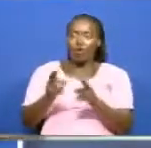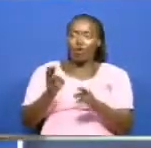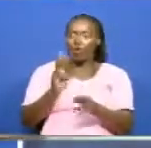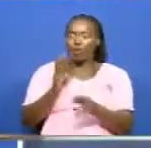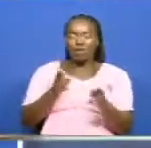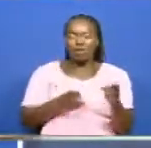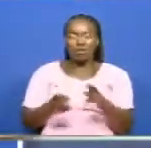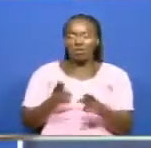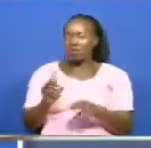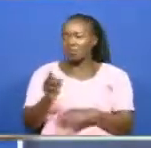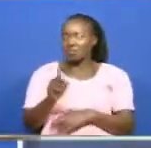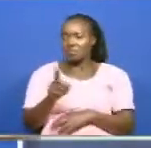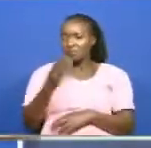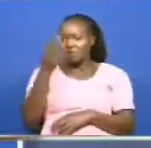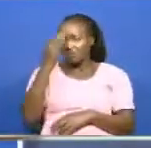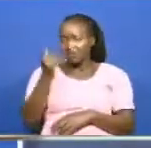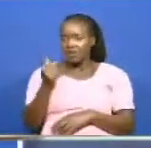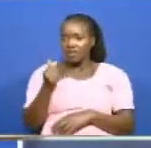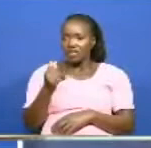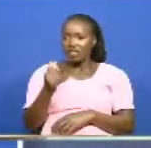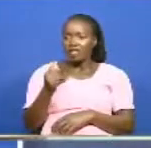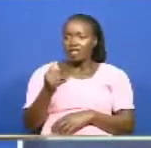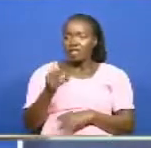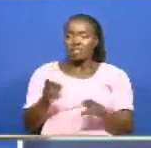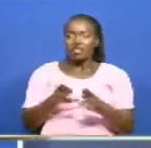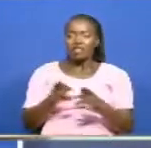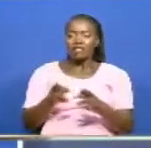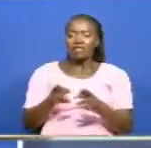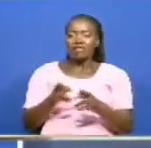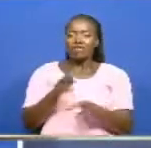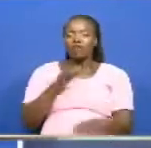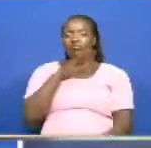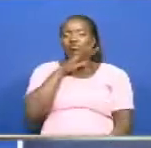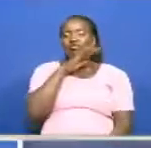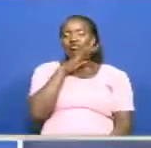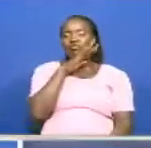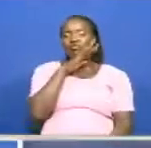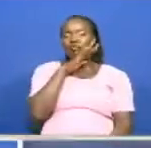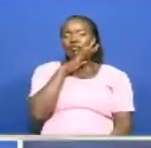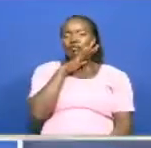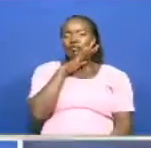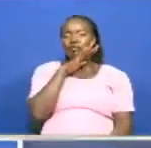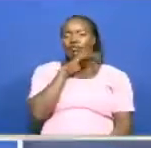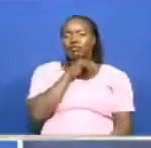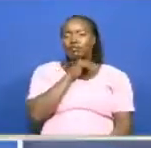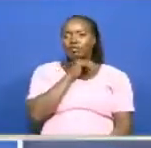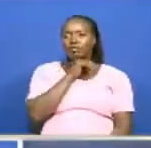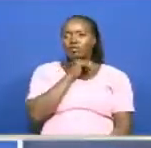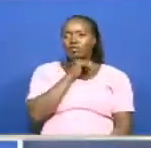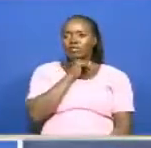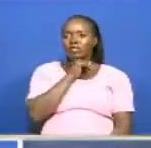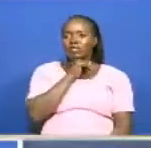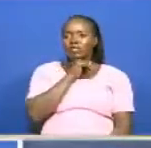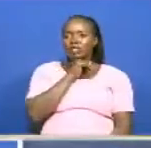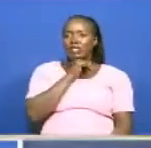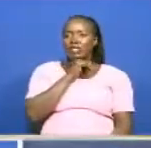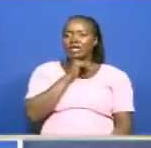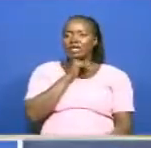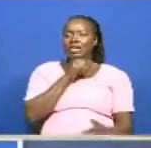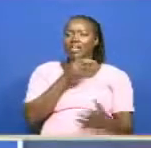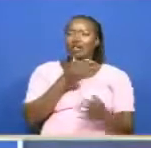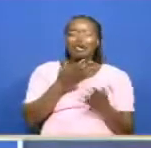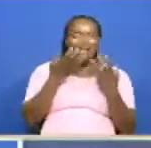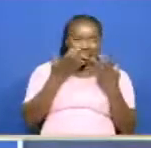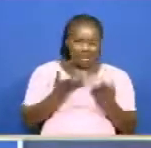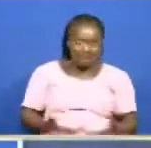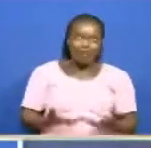mto. Manake seaweed ukizilima kwenye maji ya mto zina rotten, zinaoza. It is a Herculean task where one has to